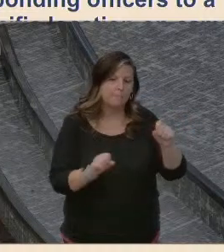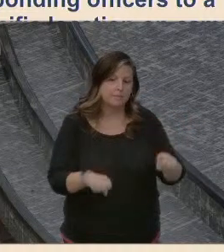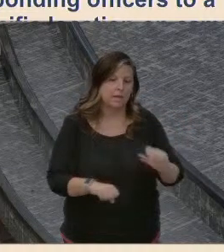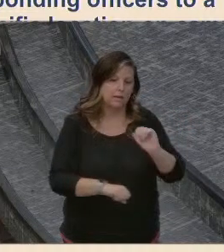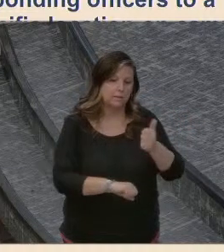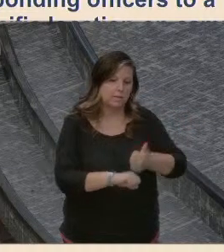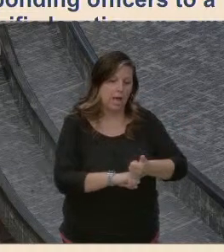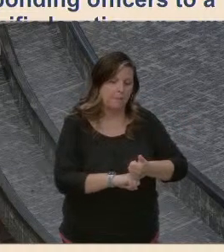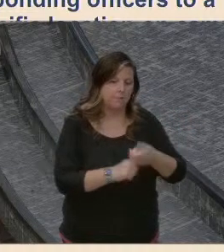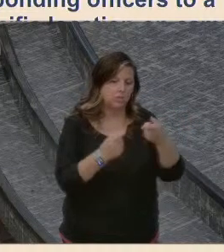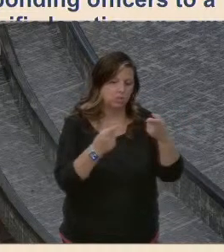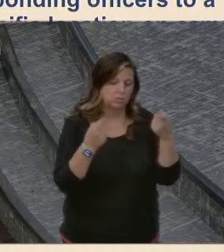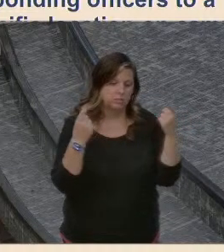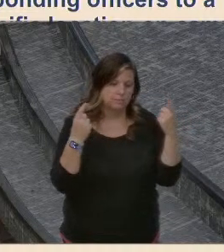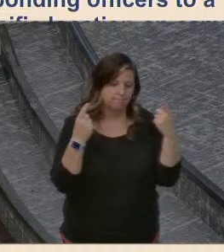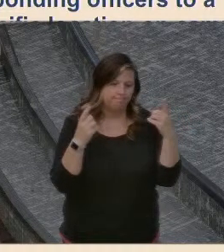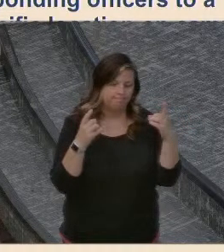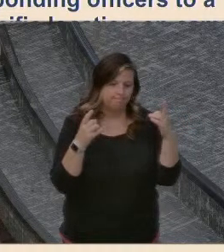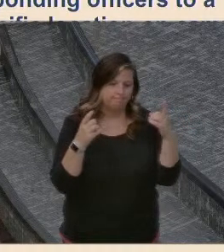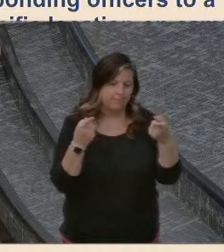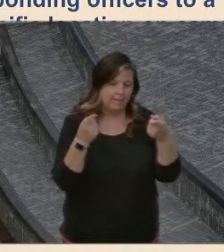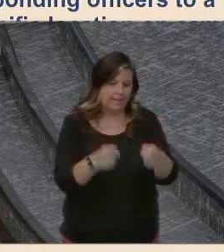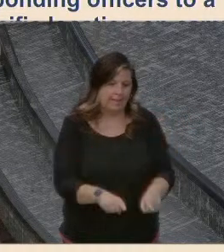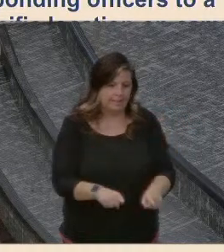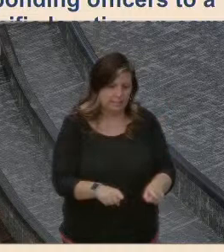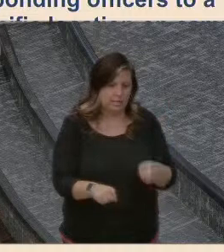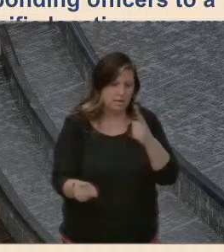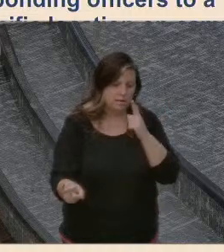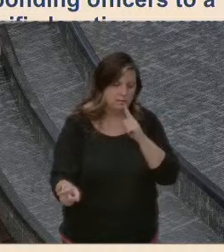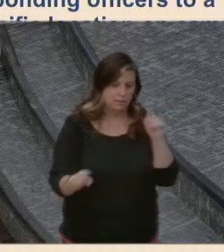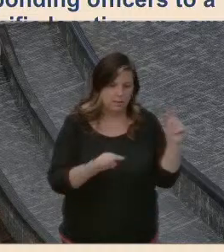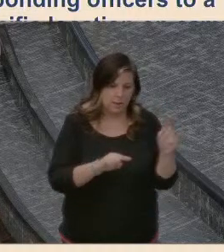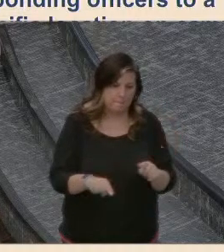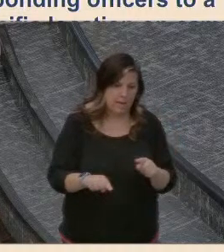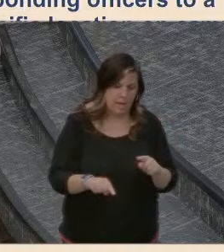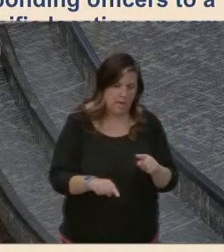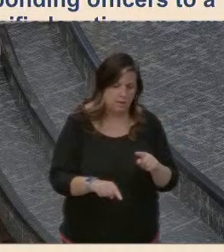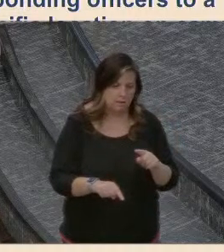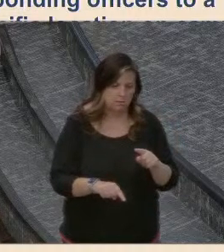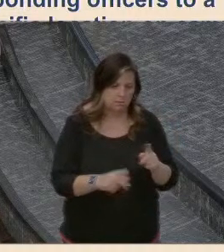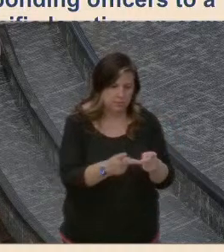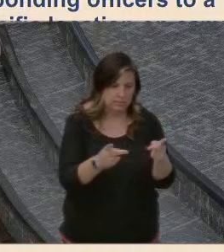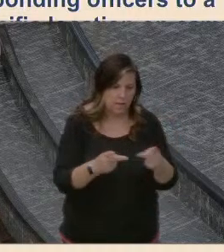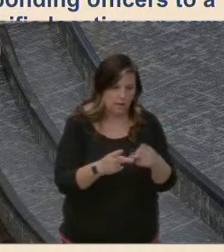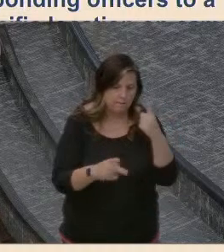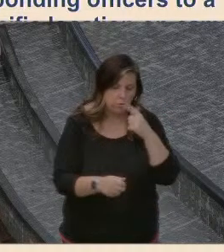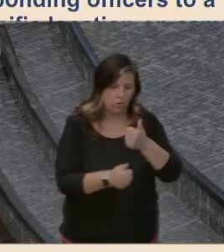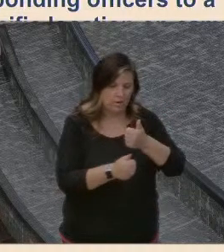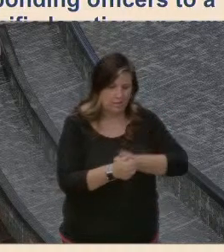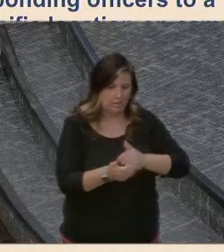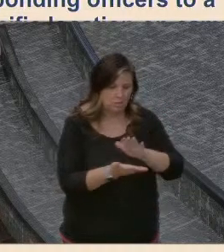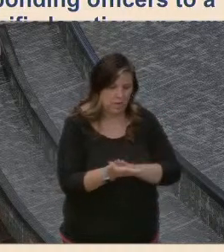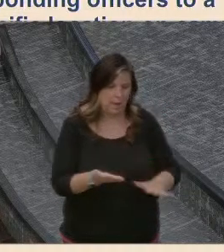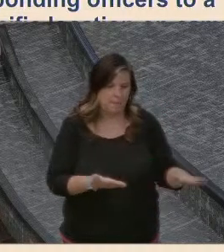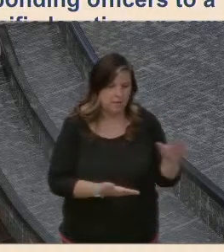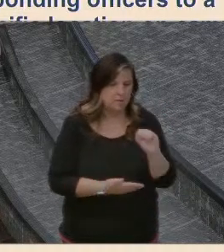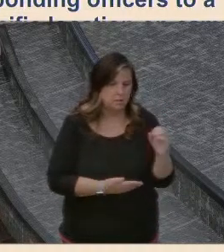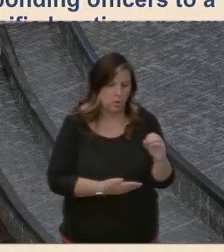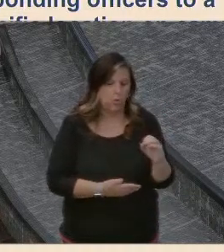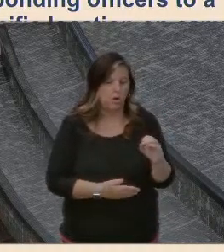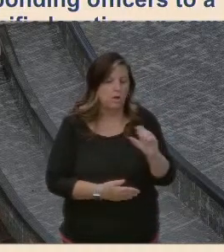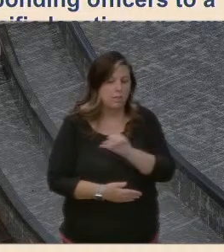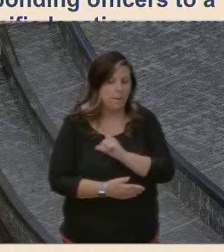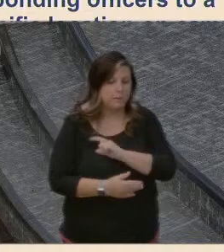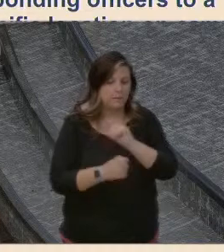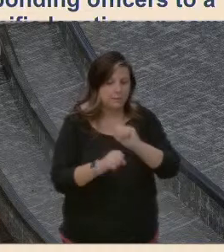incident command sites for each campus, and go ahead and establish as a police agency where you're going to meet, where